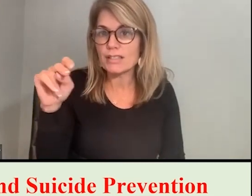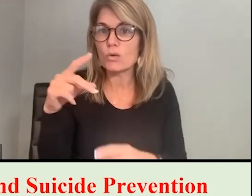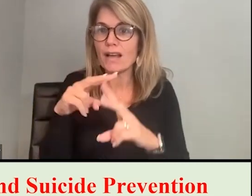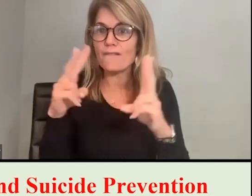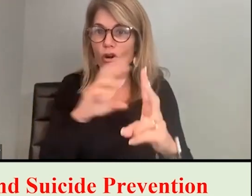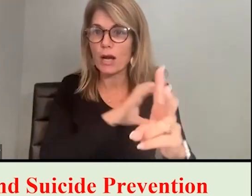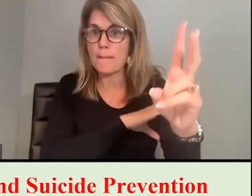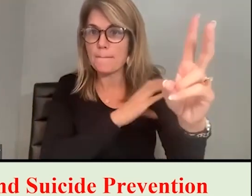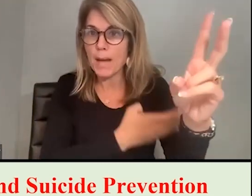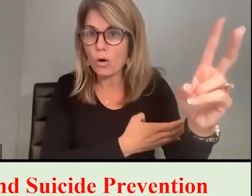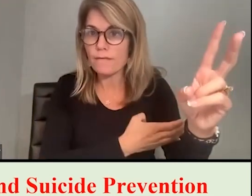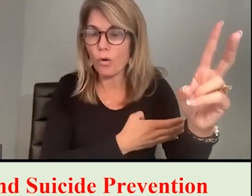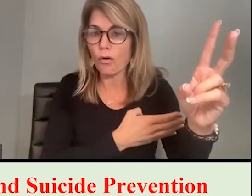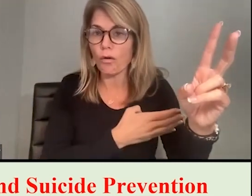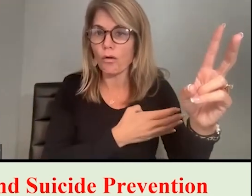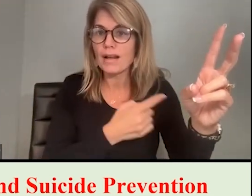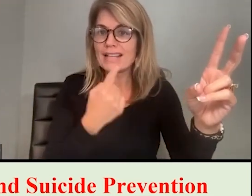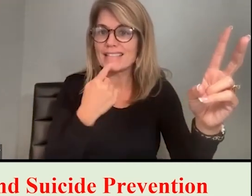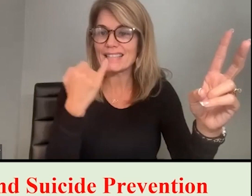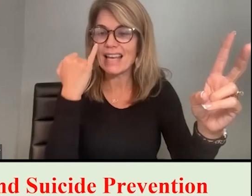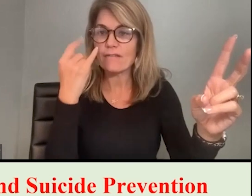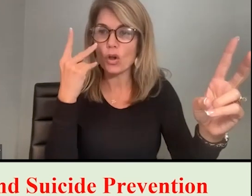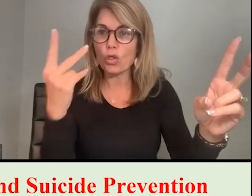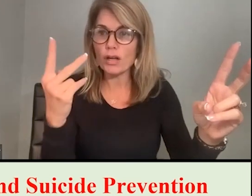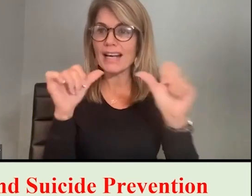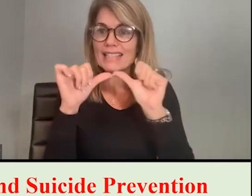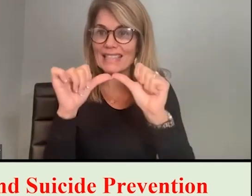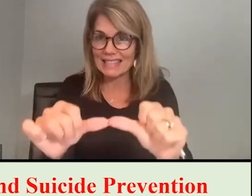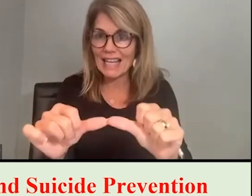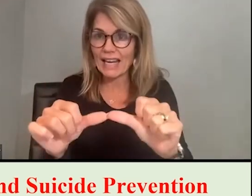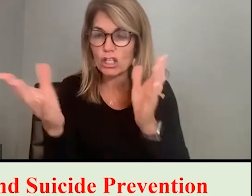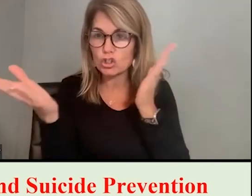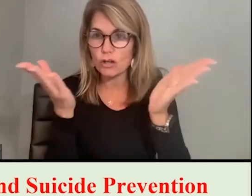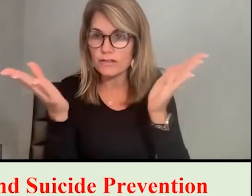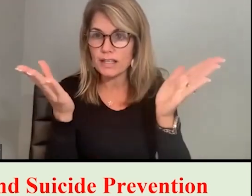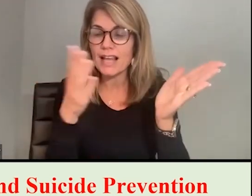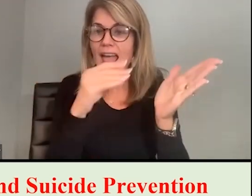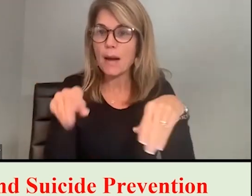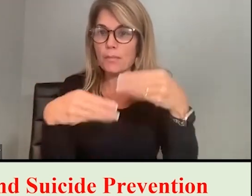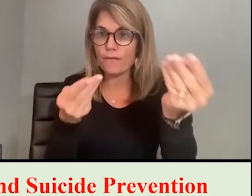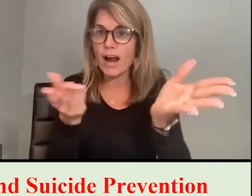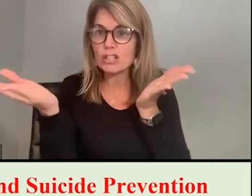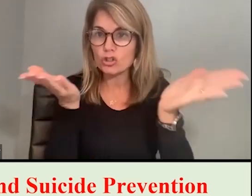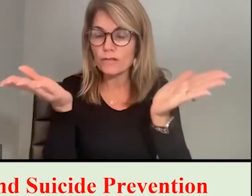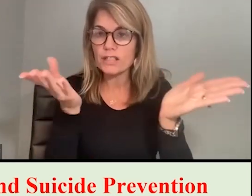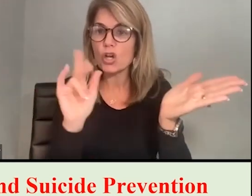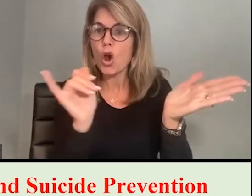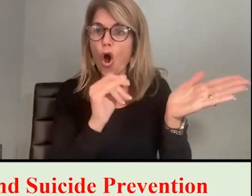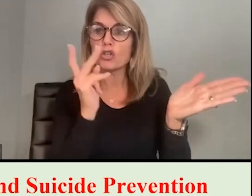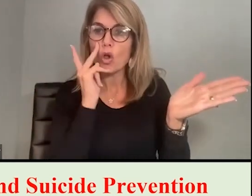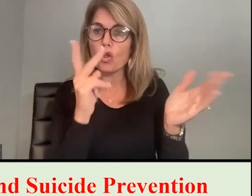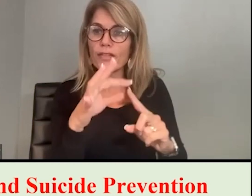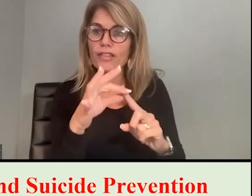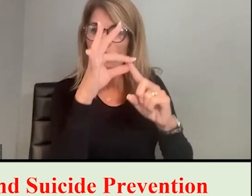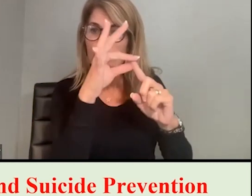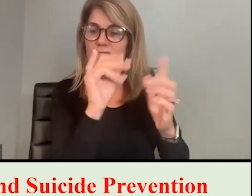much forefront line that if you're looking at sustaining services, you're looking at providing services, you also have to look at the uniqueness of the